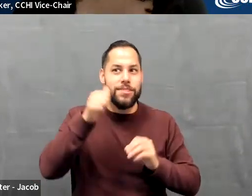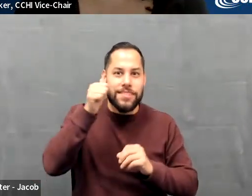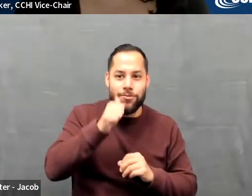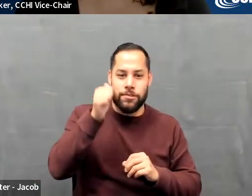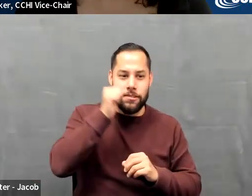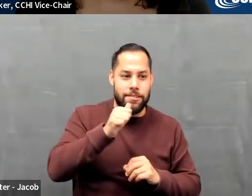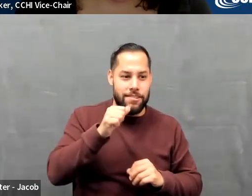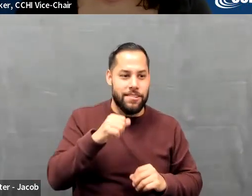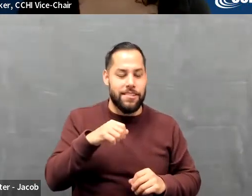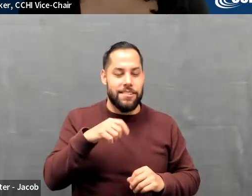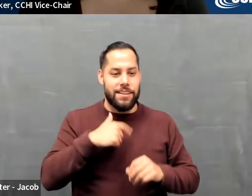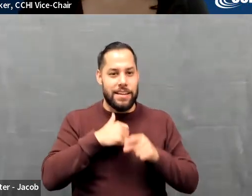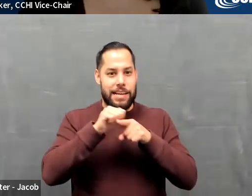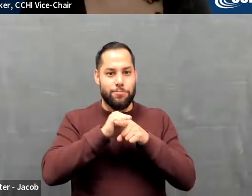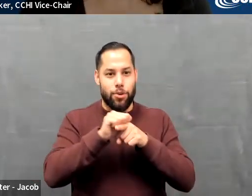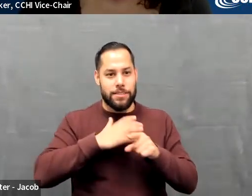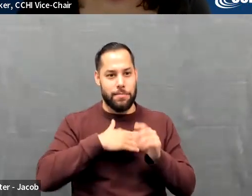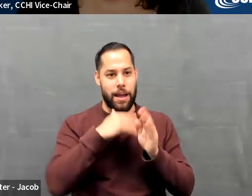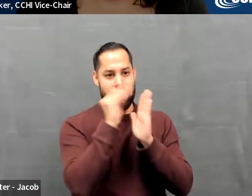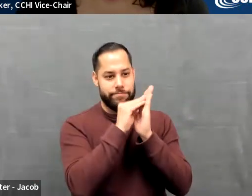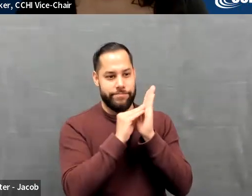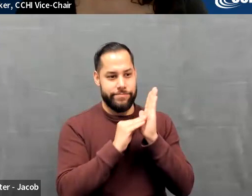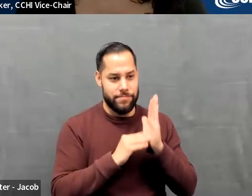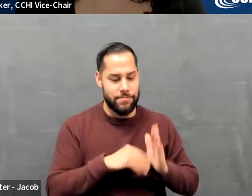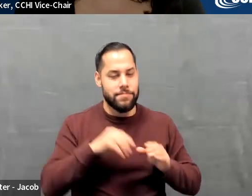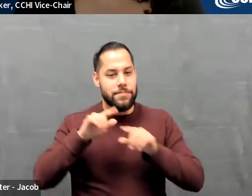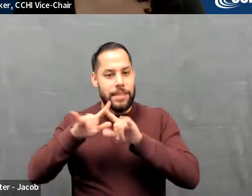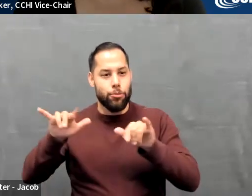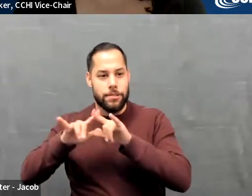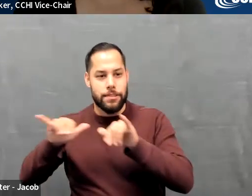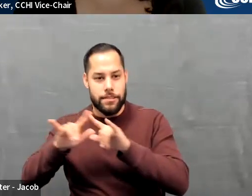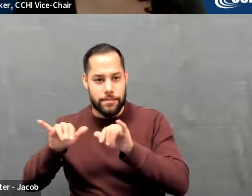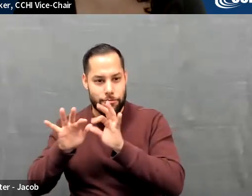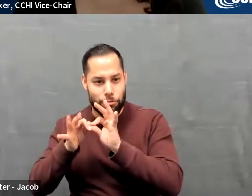I practice my note-taking and my simultaneous interpreting, and